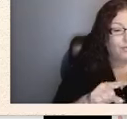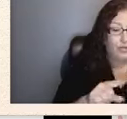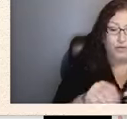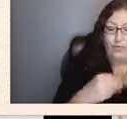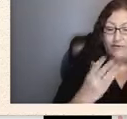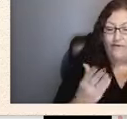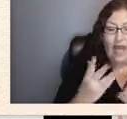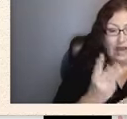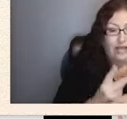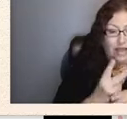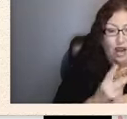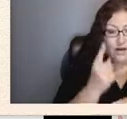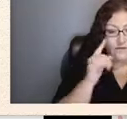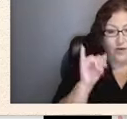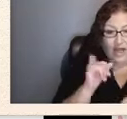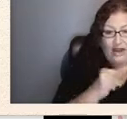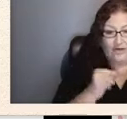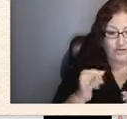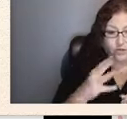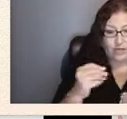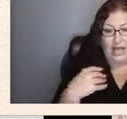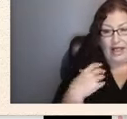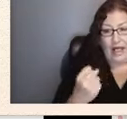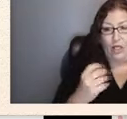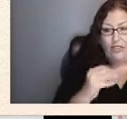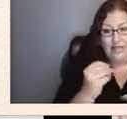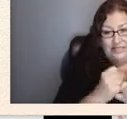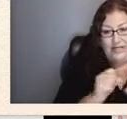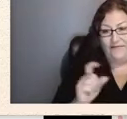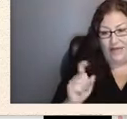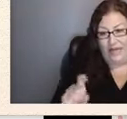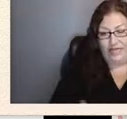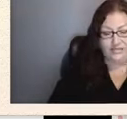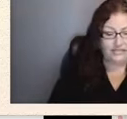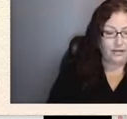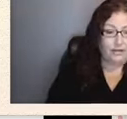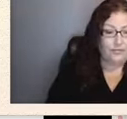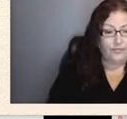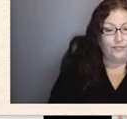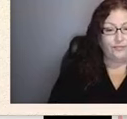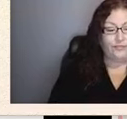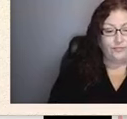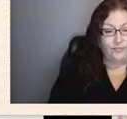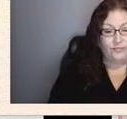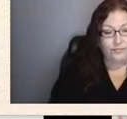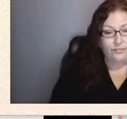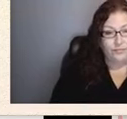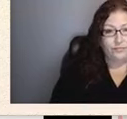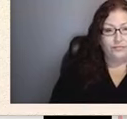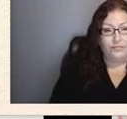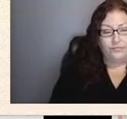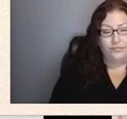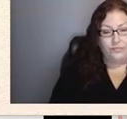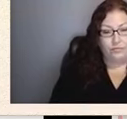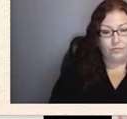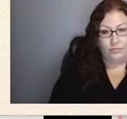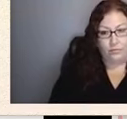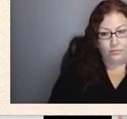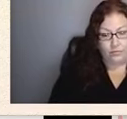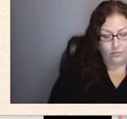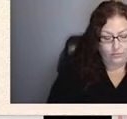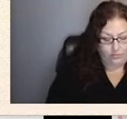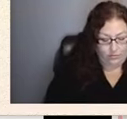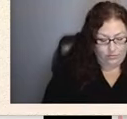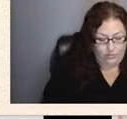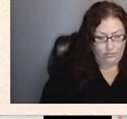for the individual and the individual's health and safety needs, and